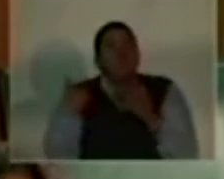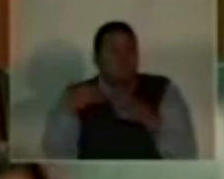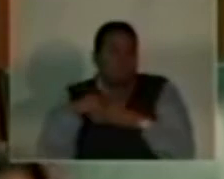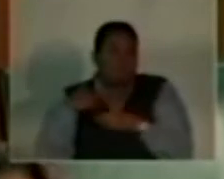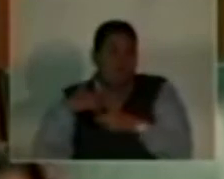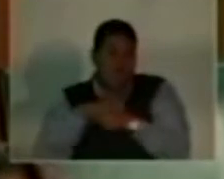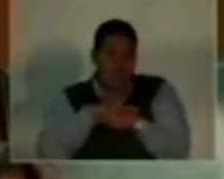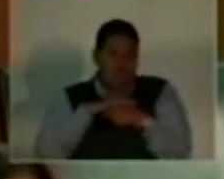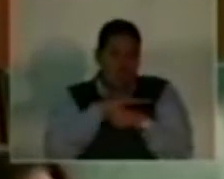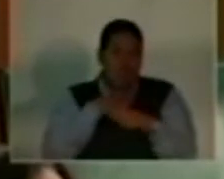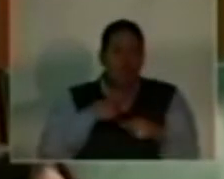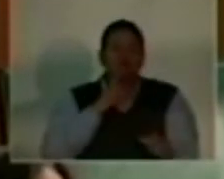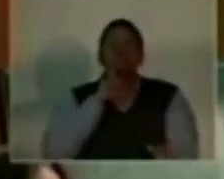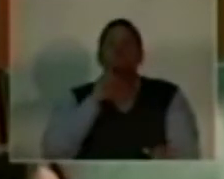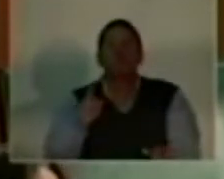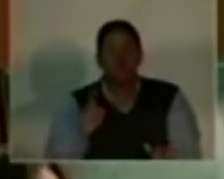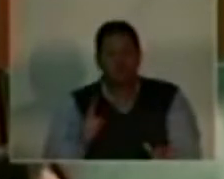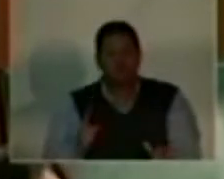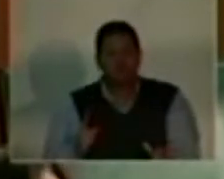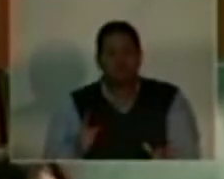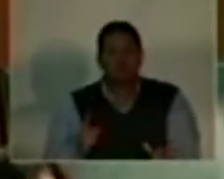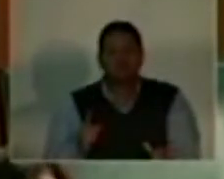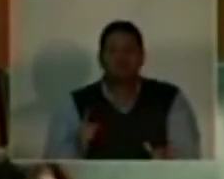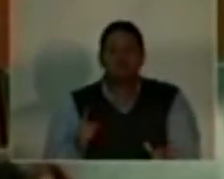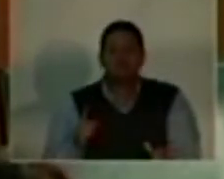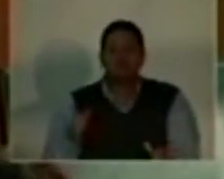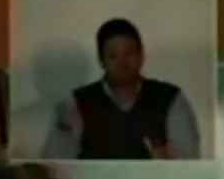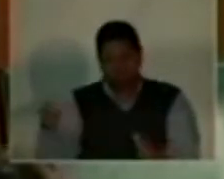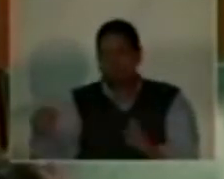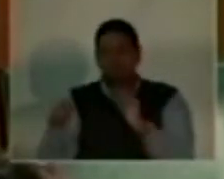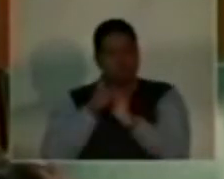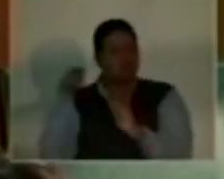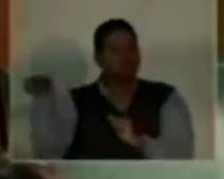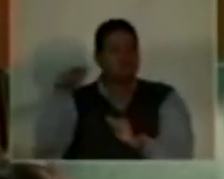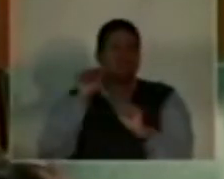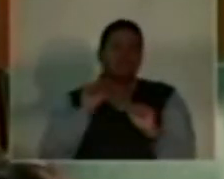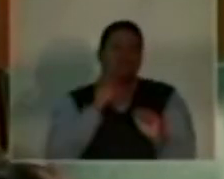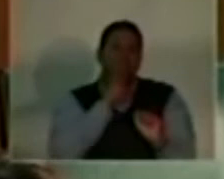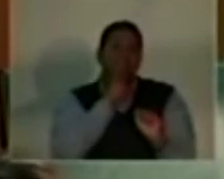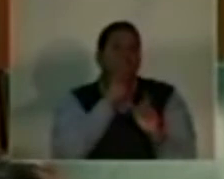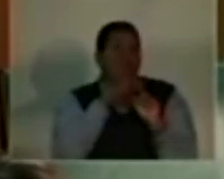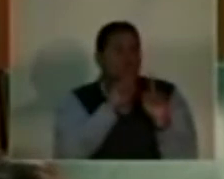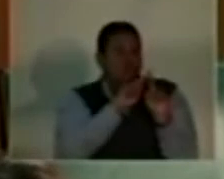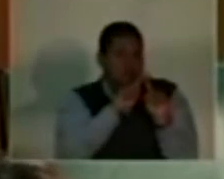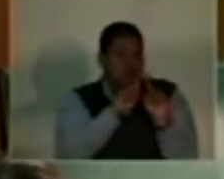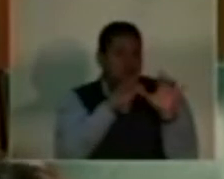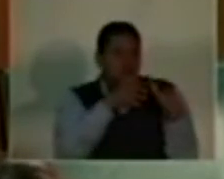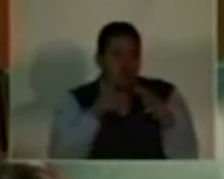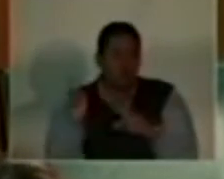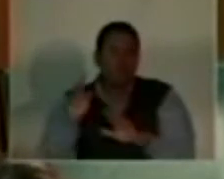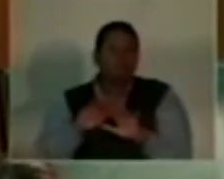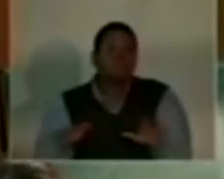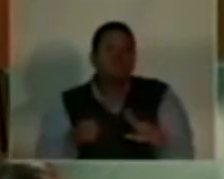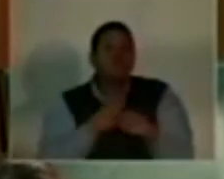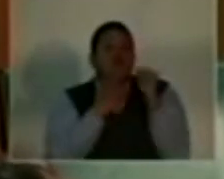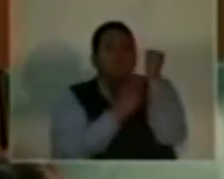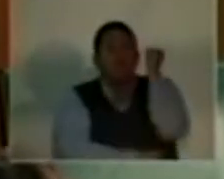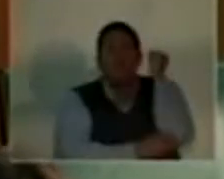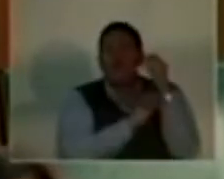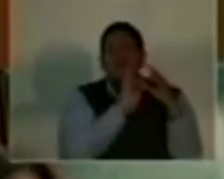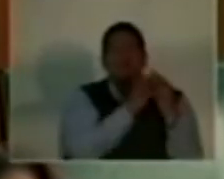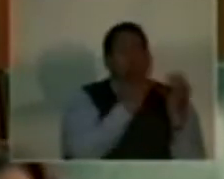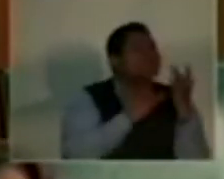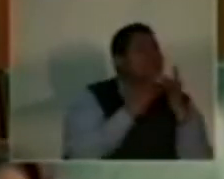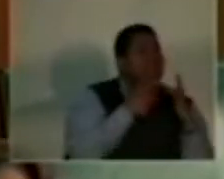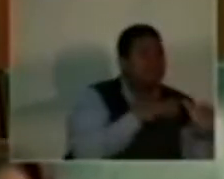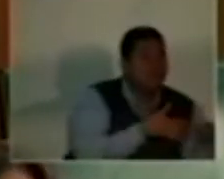certain, you know, my colleagues here can speak to cases where children from poor households